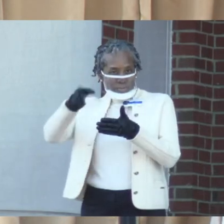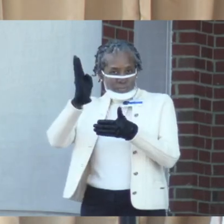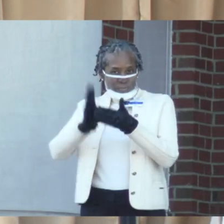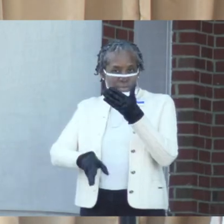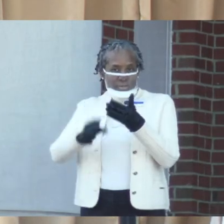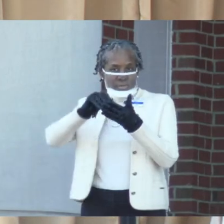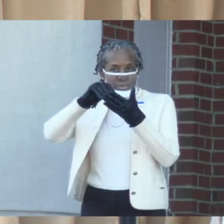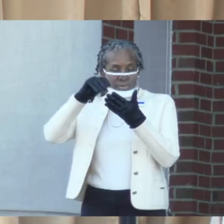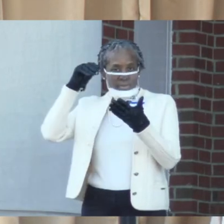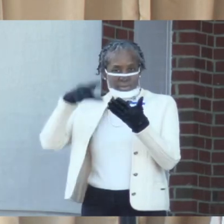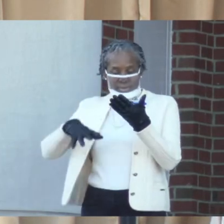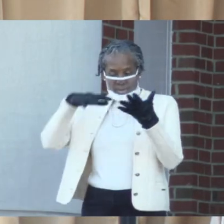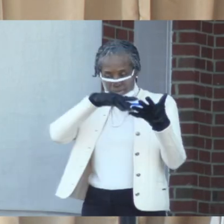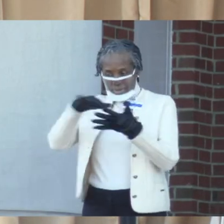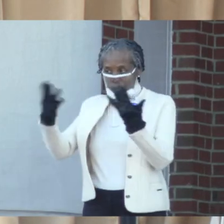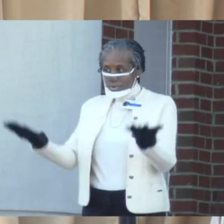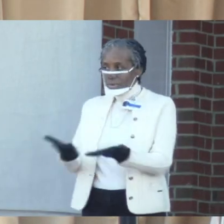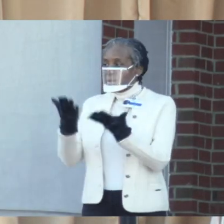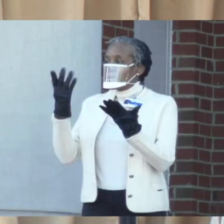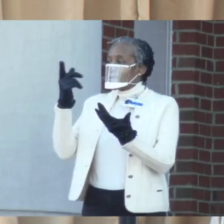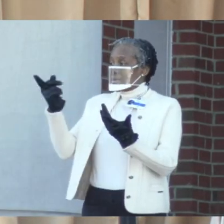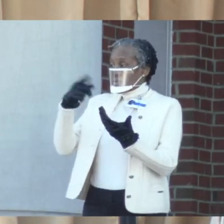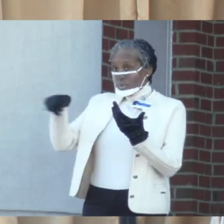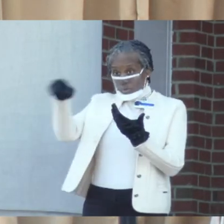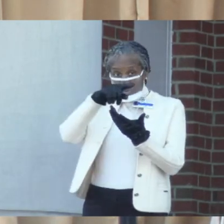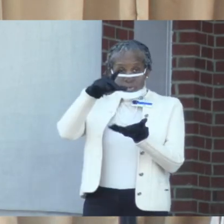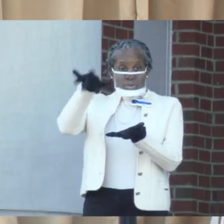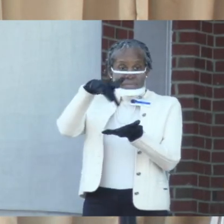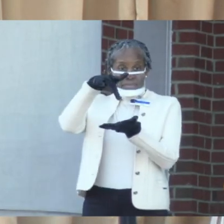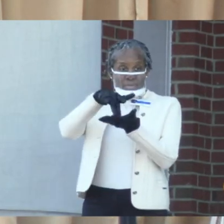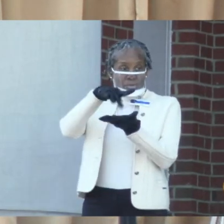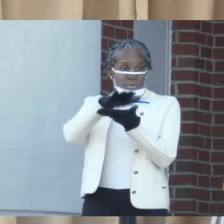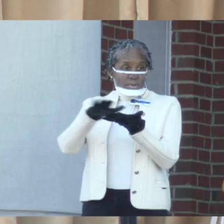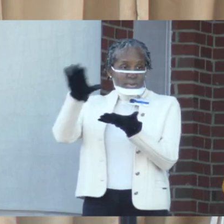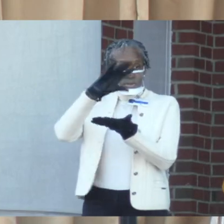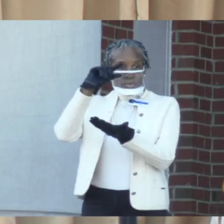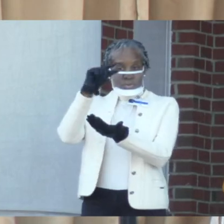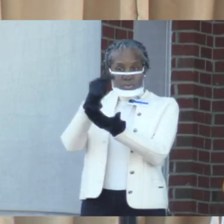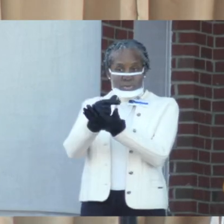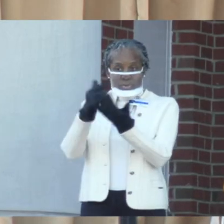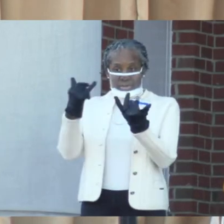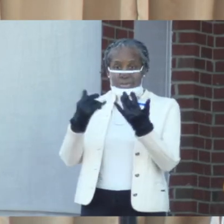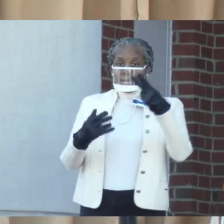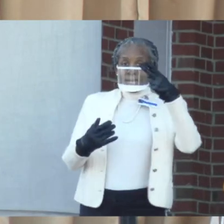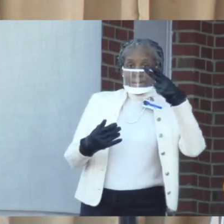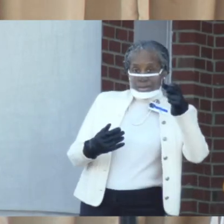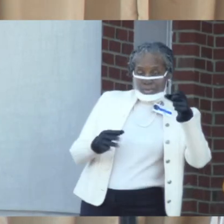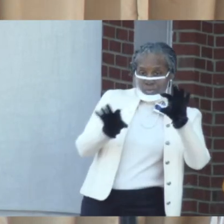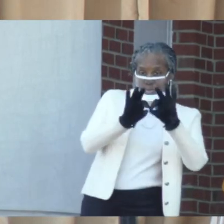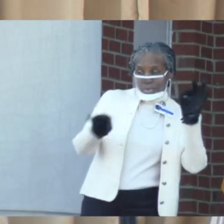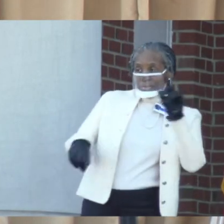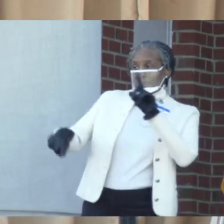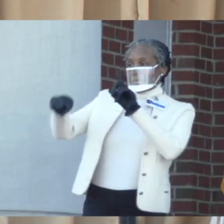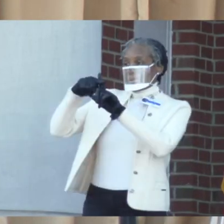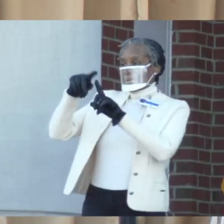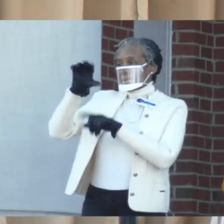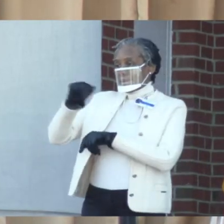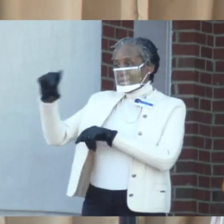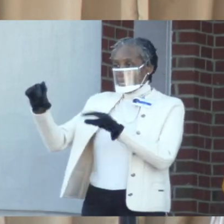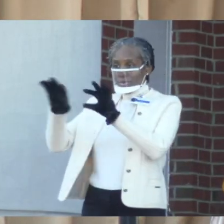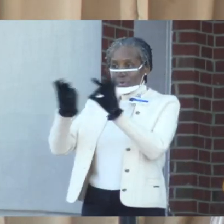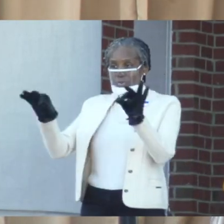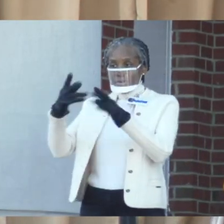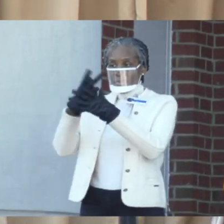this year. If you are a middle college student graduating today with your high school diploma and an associate's